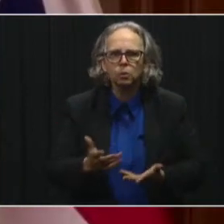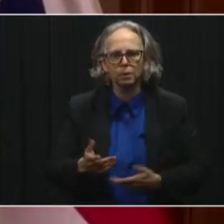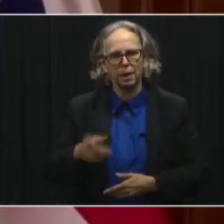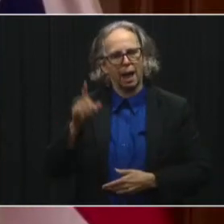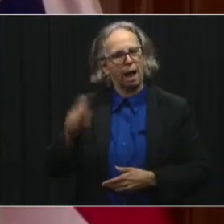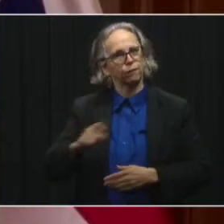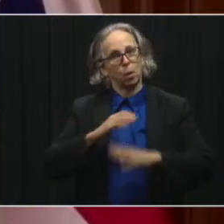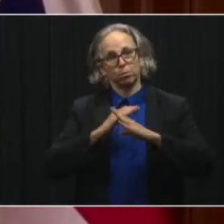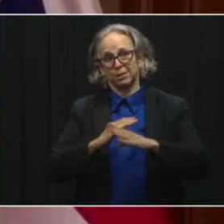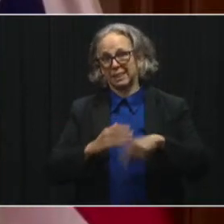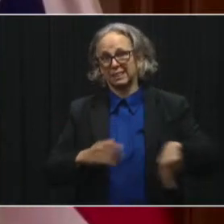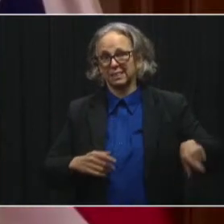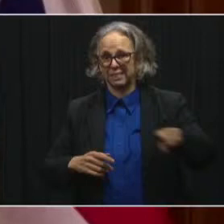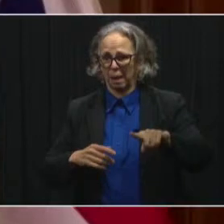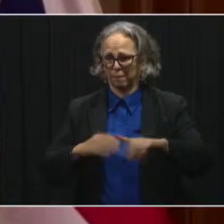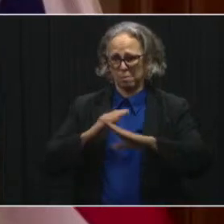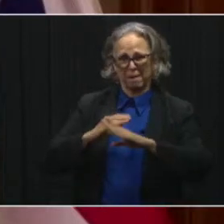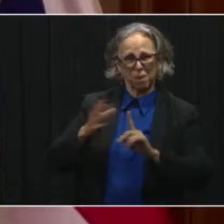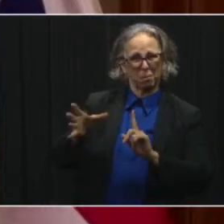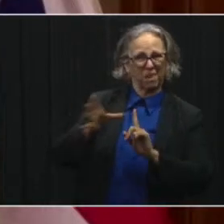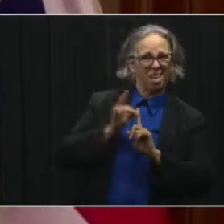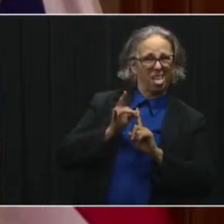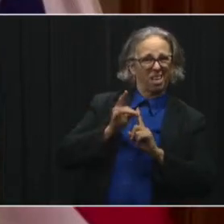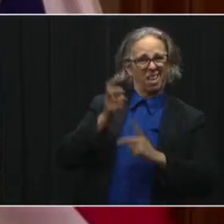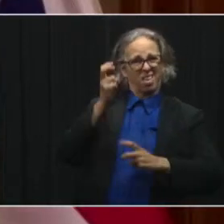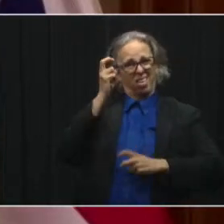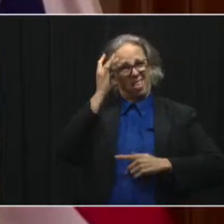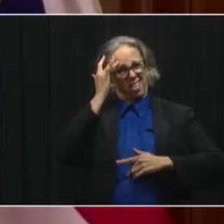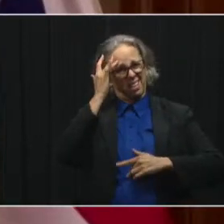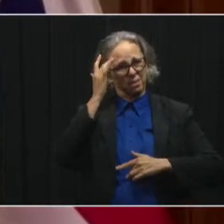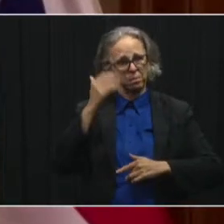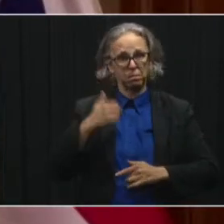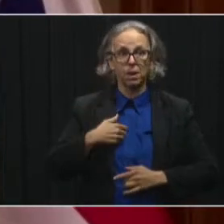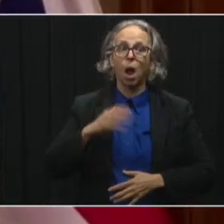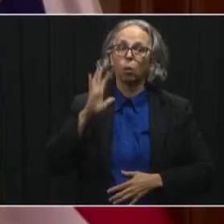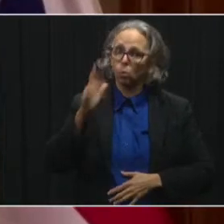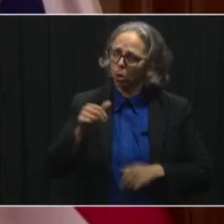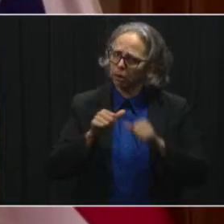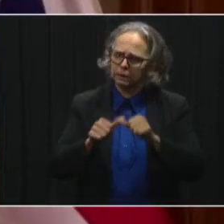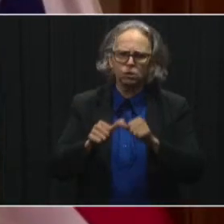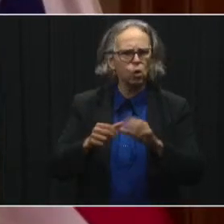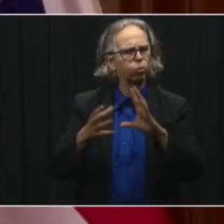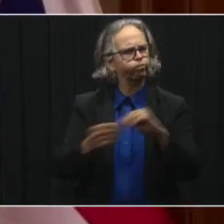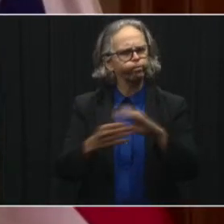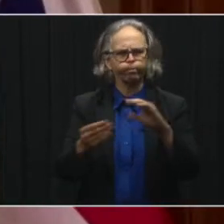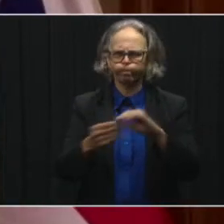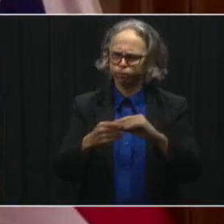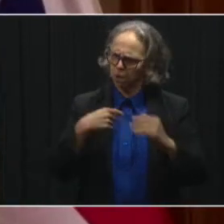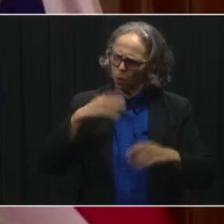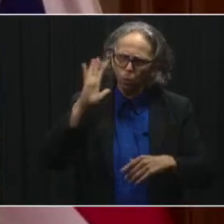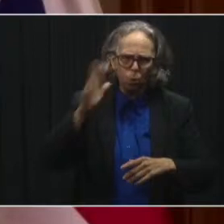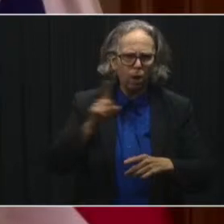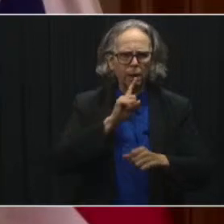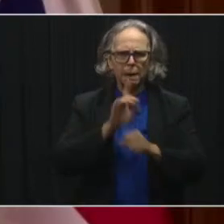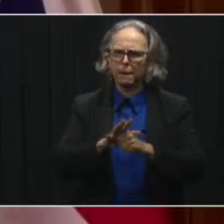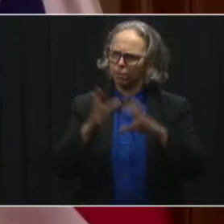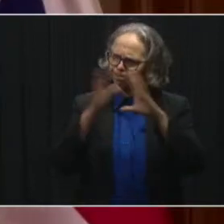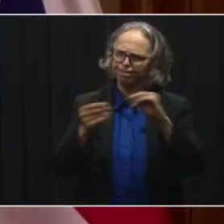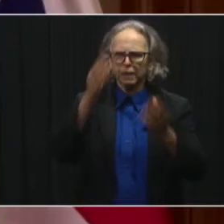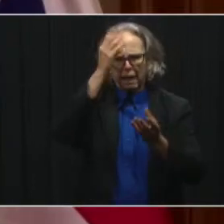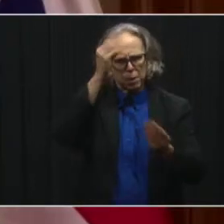going to continue to put out the facts. We're going to continue to drill down on the data and report to the people of the